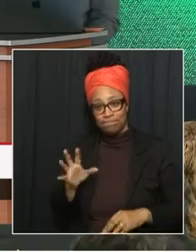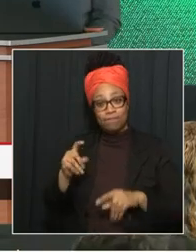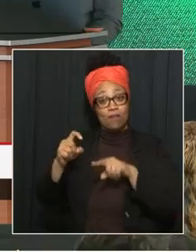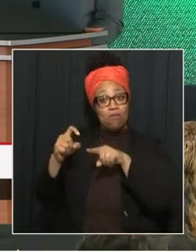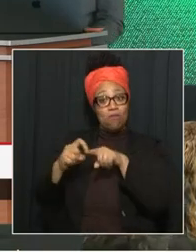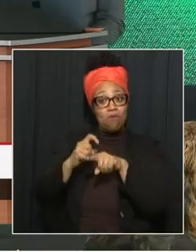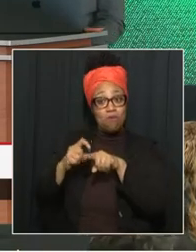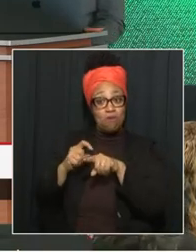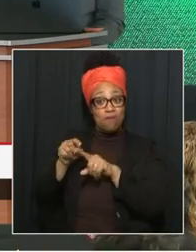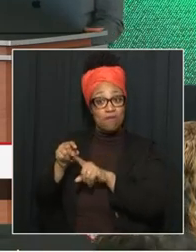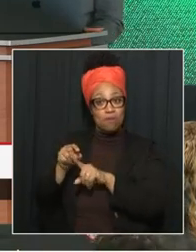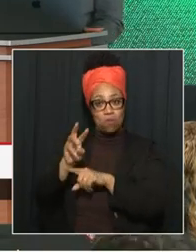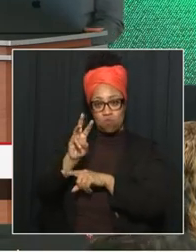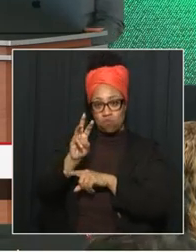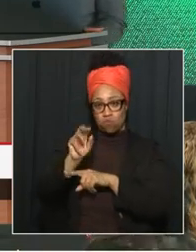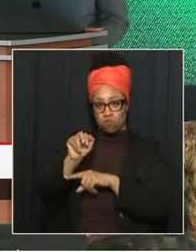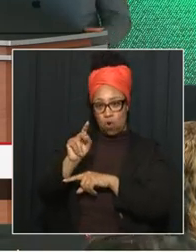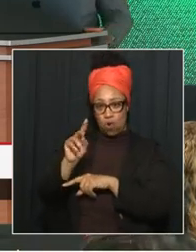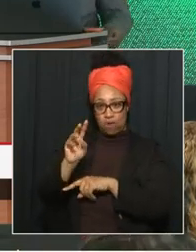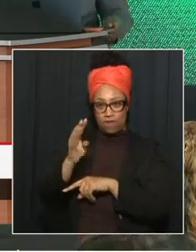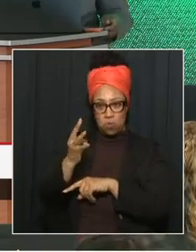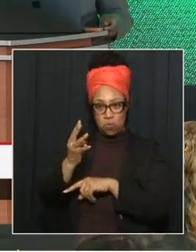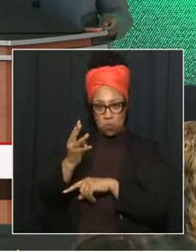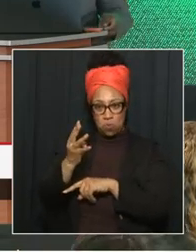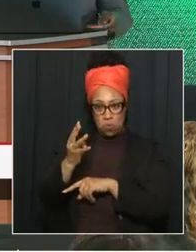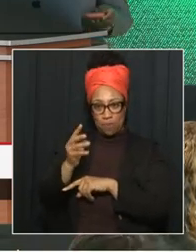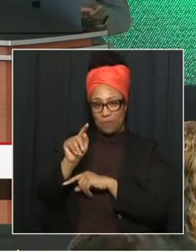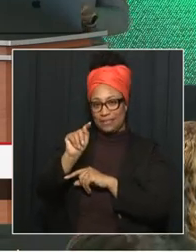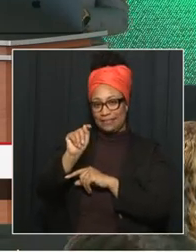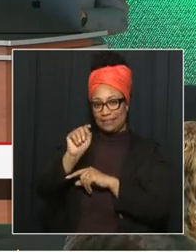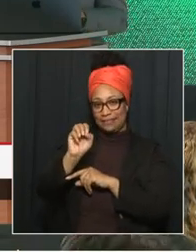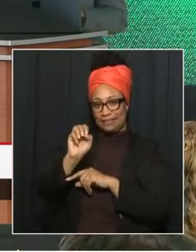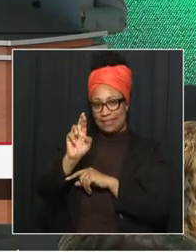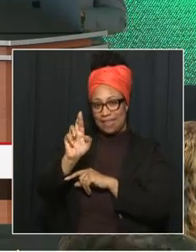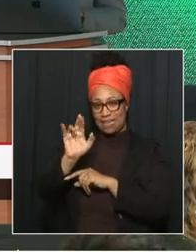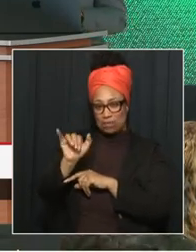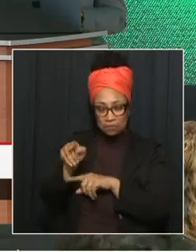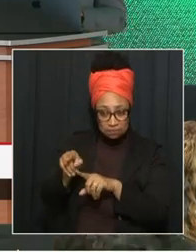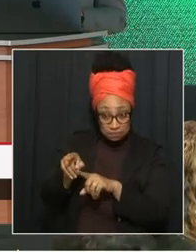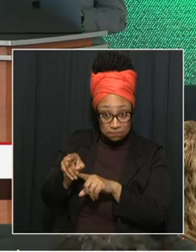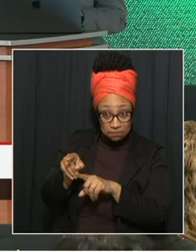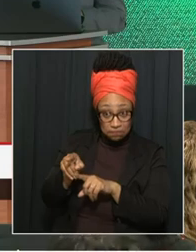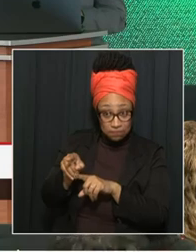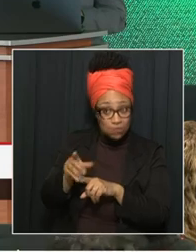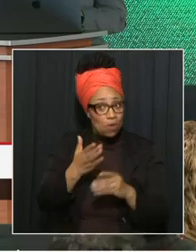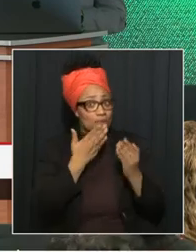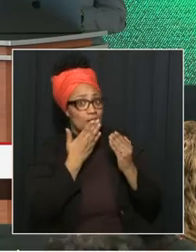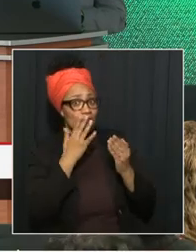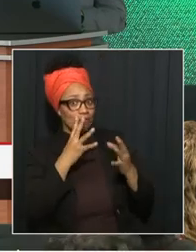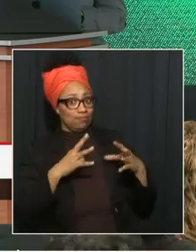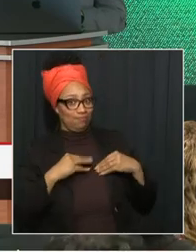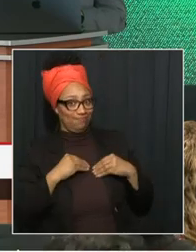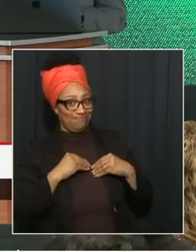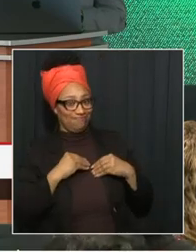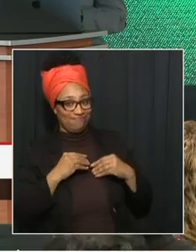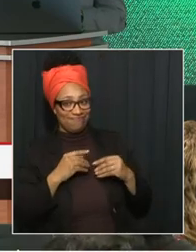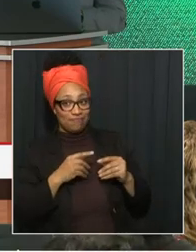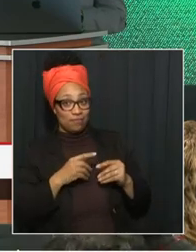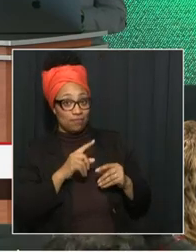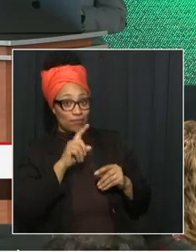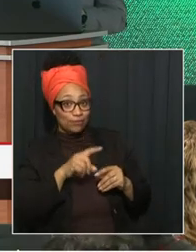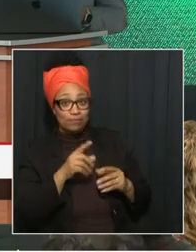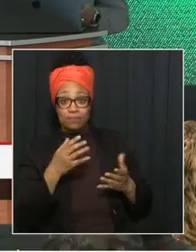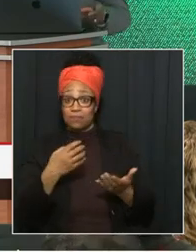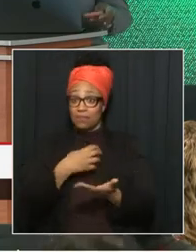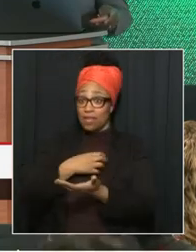Thank you for taking my call. Thank you, Madam Mayor, for conducting this kind of a forum every year. I am going